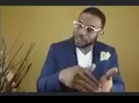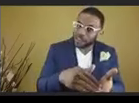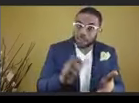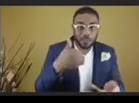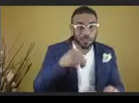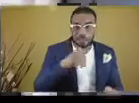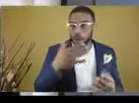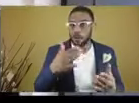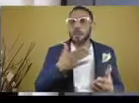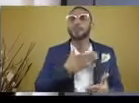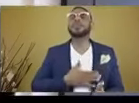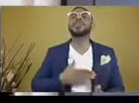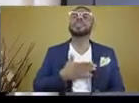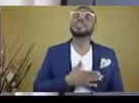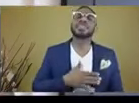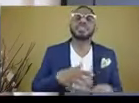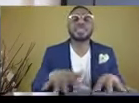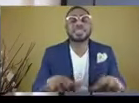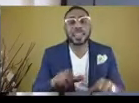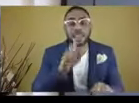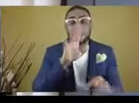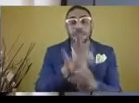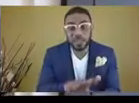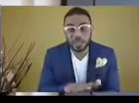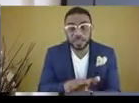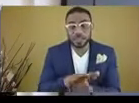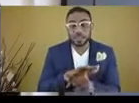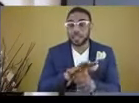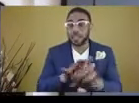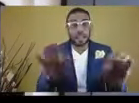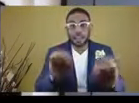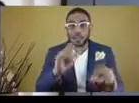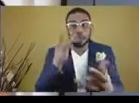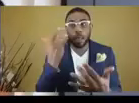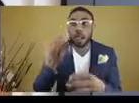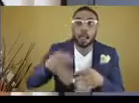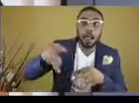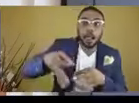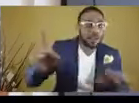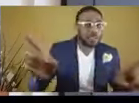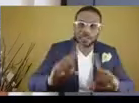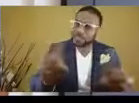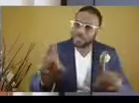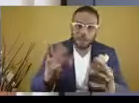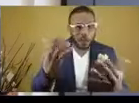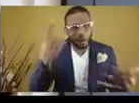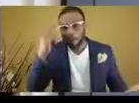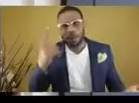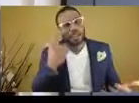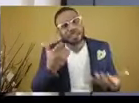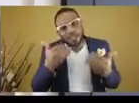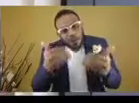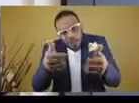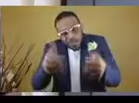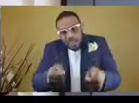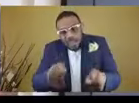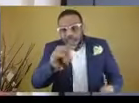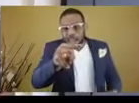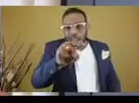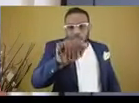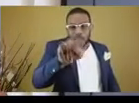already, please take the pledge. Nothing to be waiting on, nothing to be waiting for. Just text MANDATE